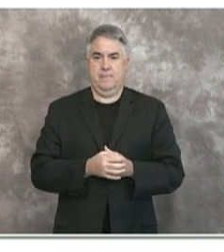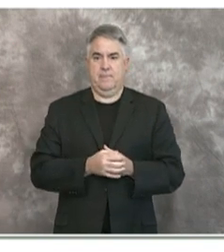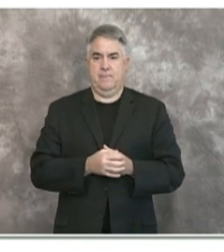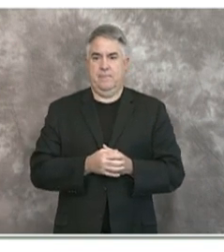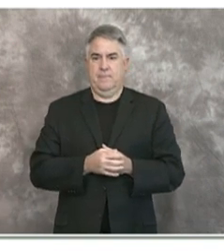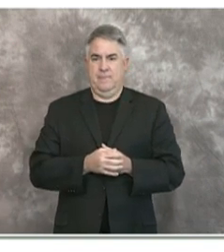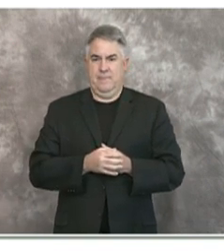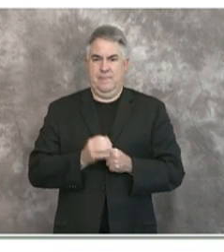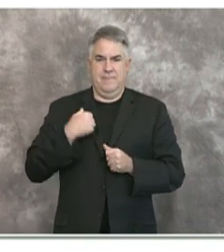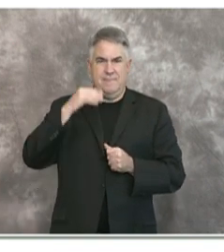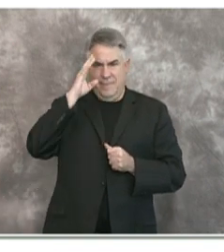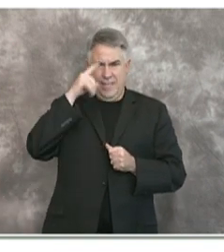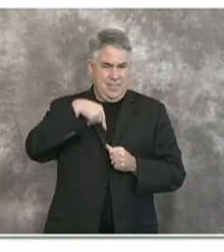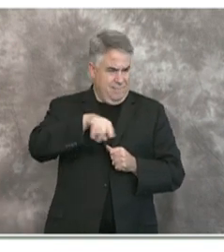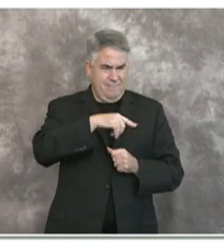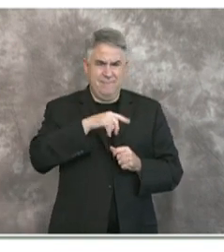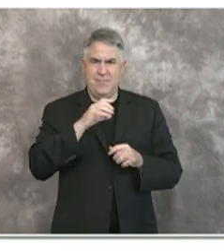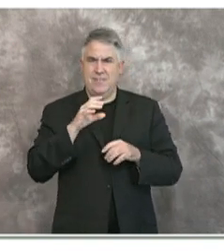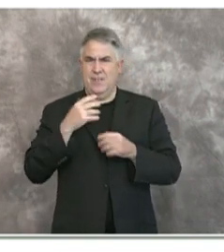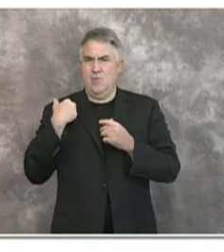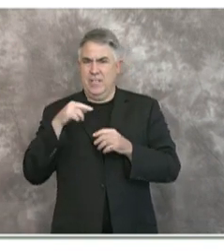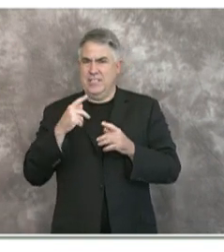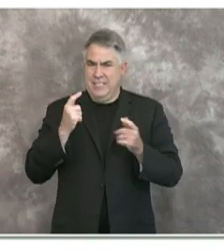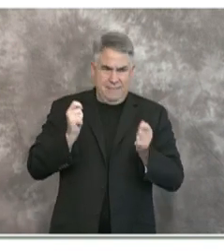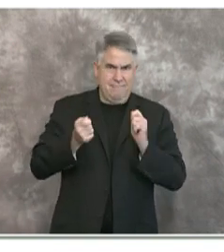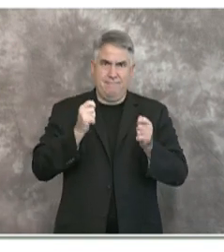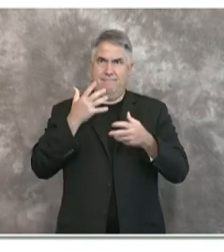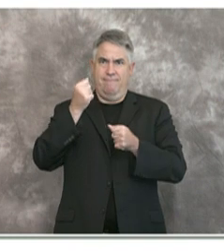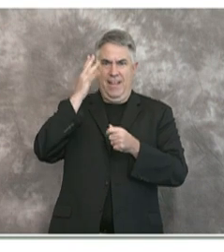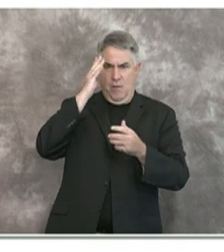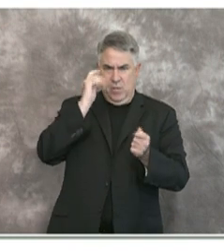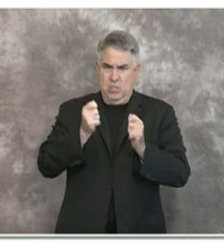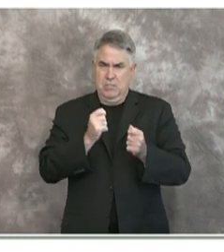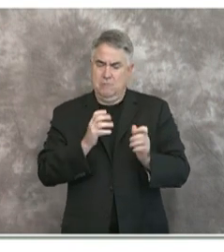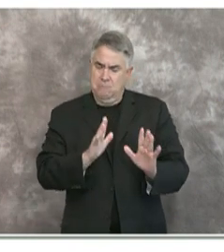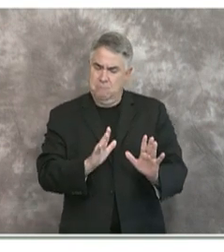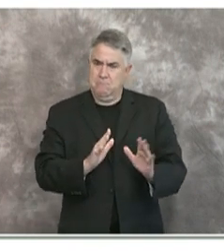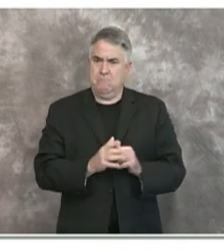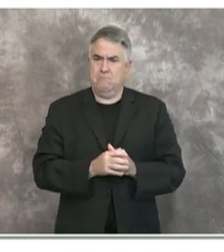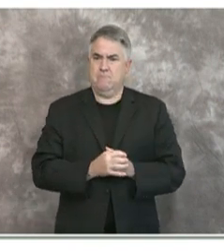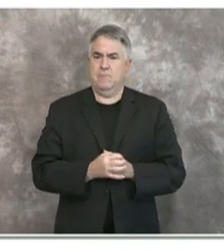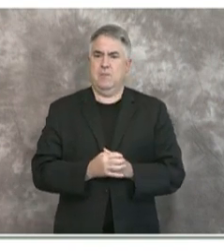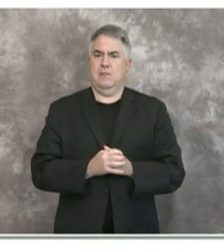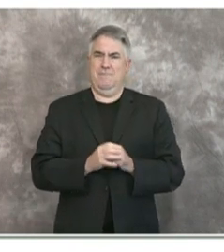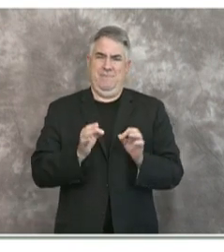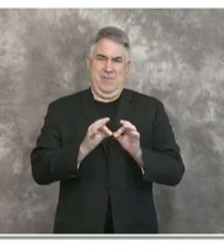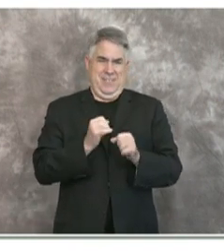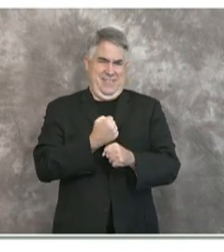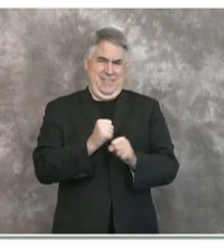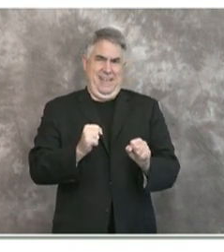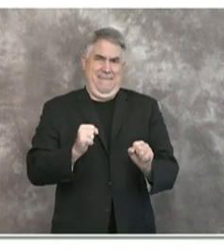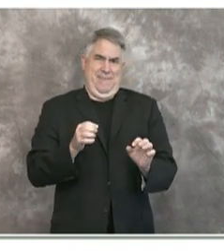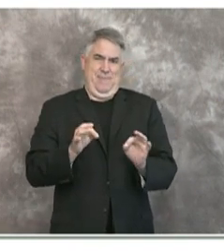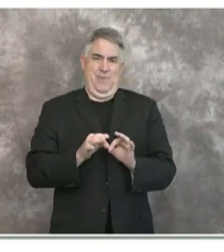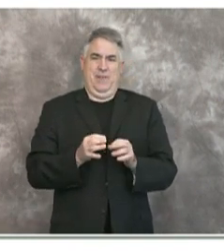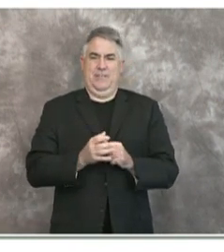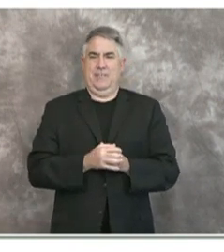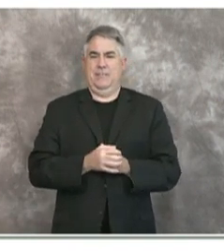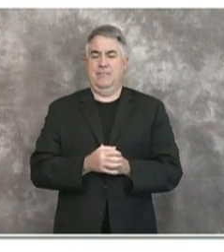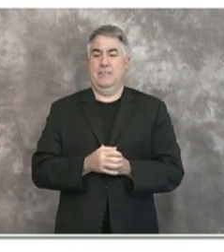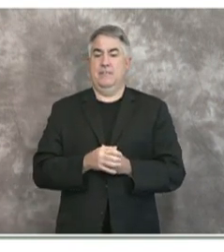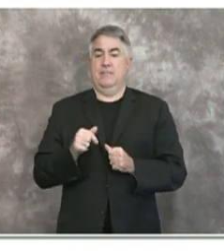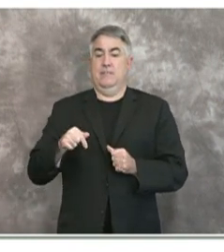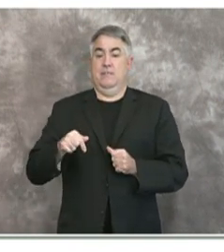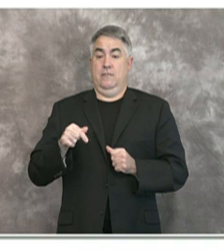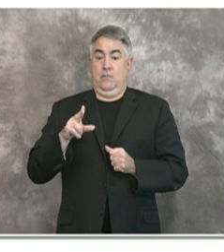important, but we want to make sure we keep everyone safe. Throughout the nation, there have been reports of services